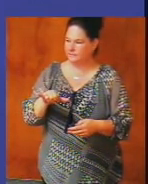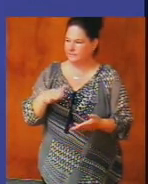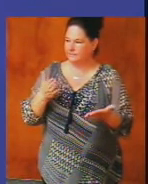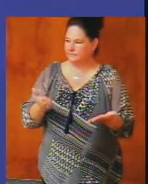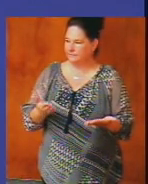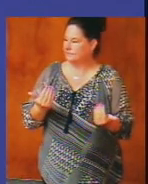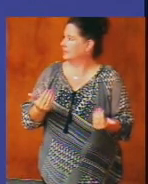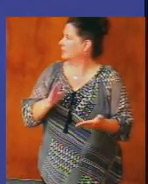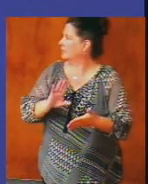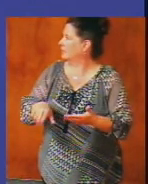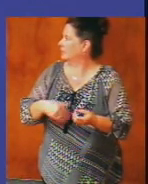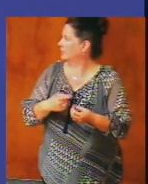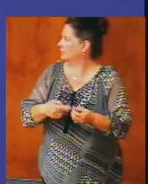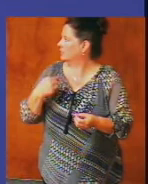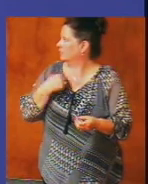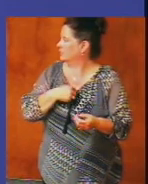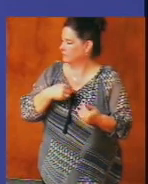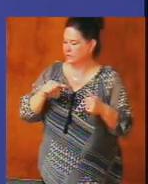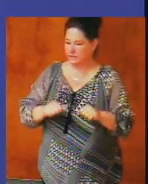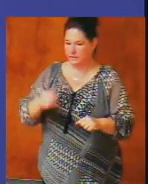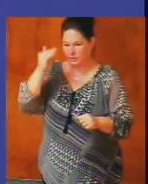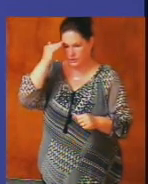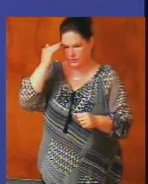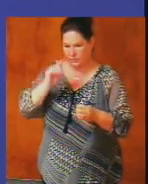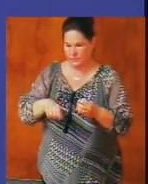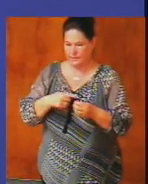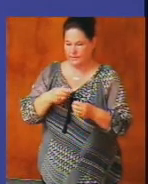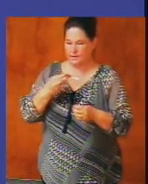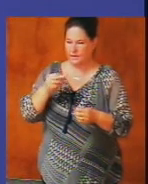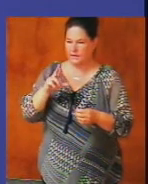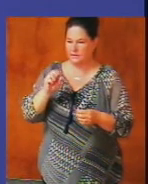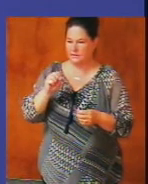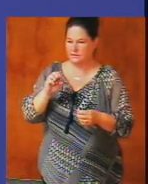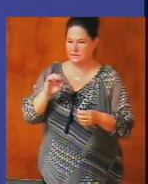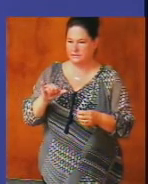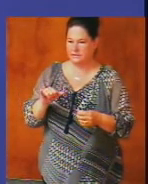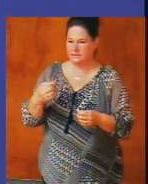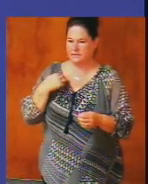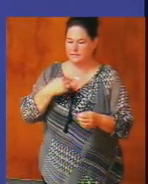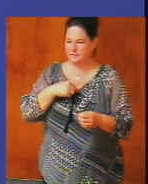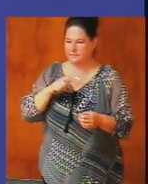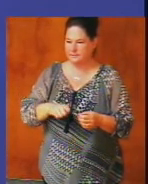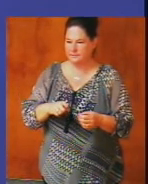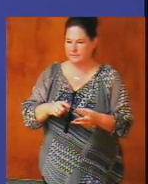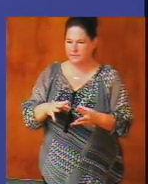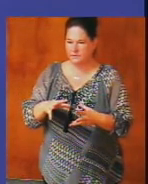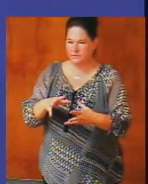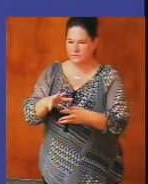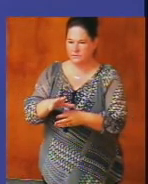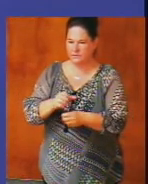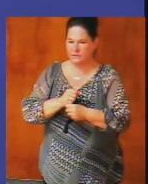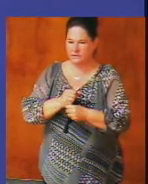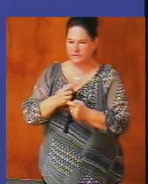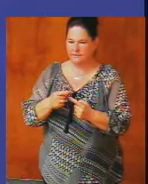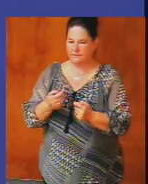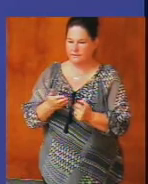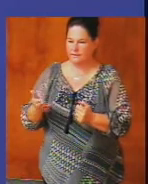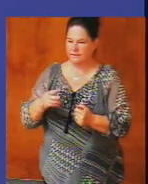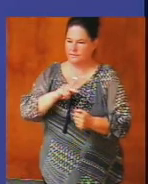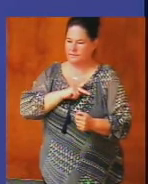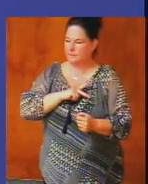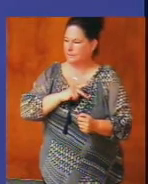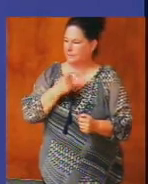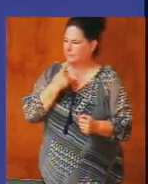Now, all that we can know about this heresy, really, we must deduce from the things that Paul